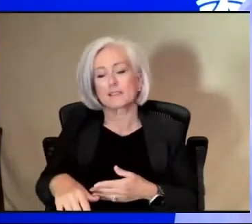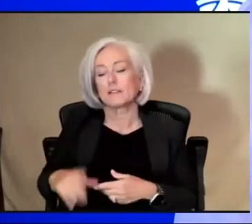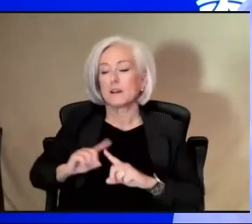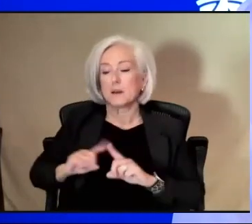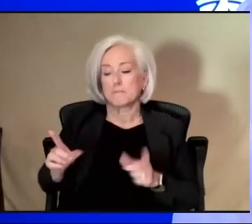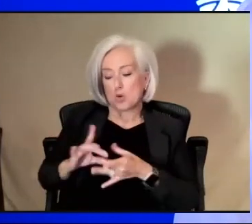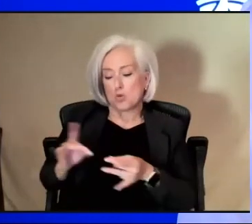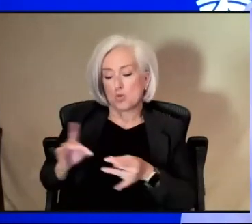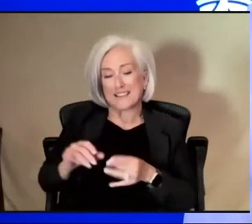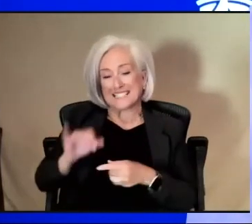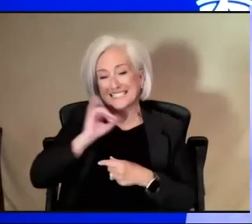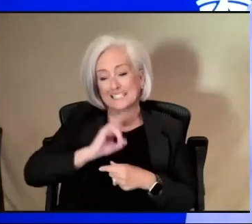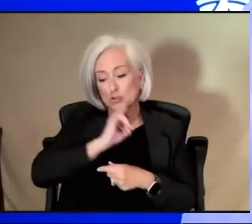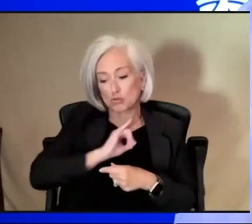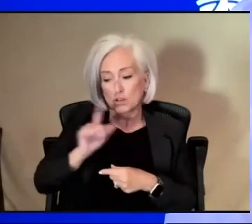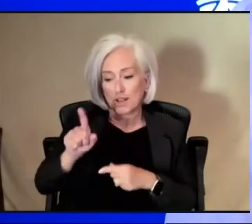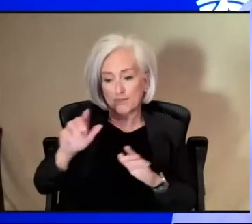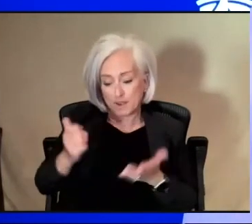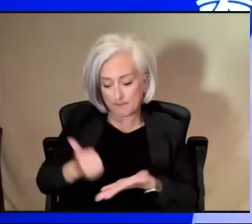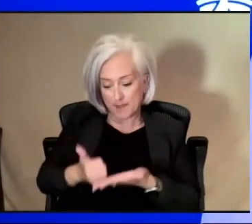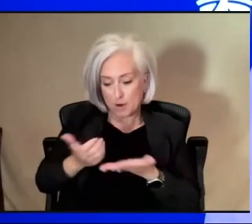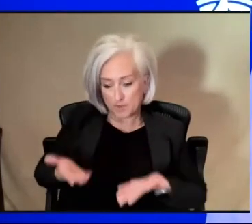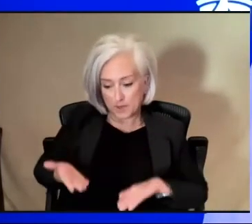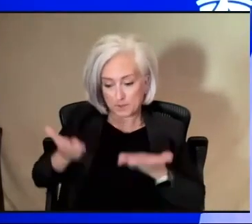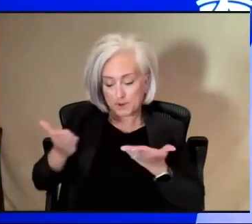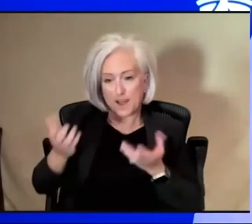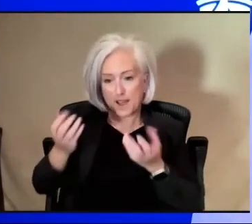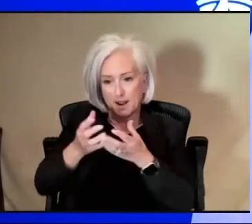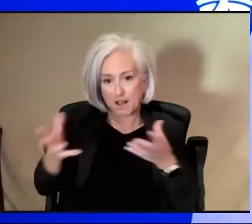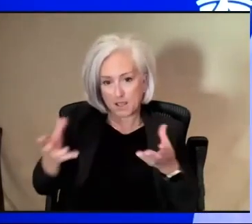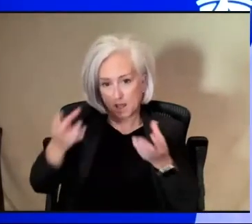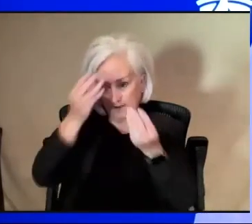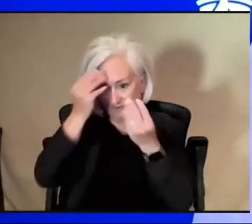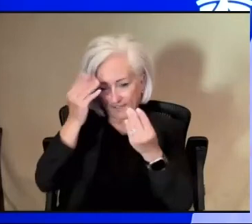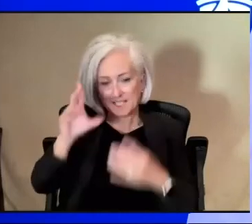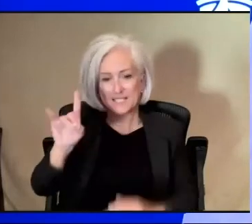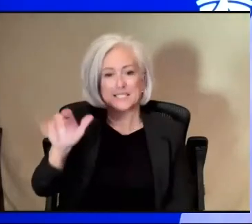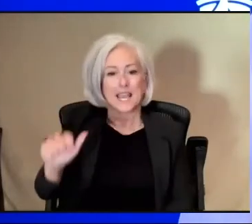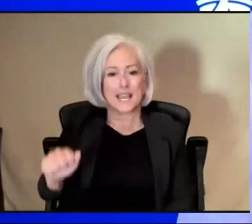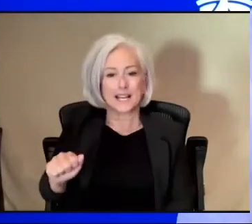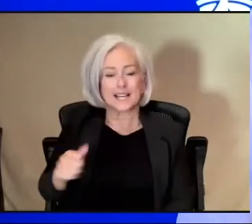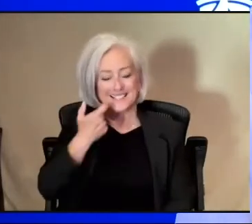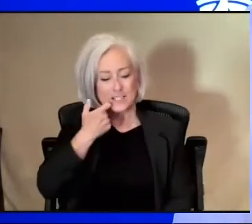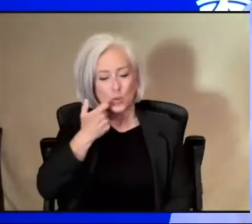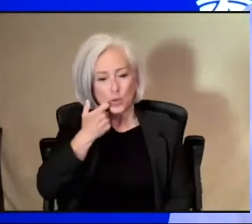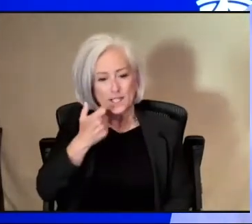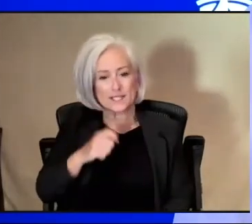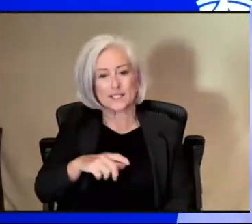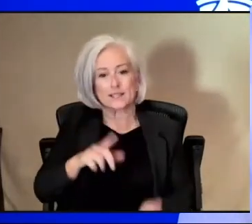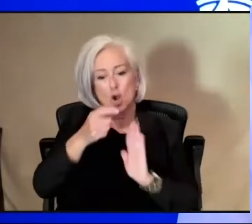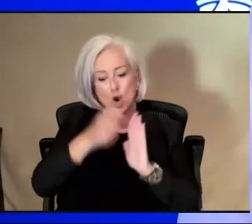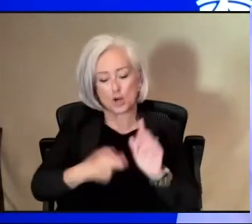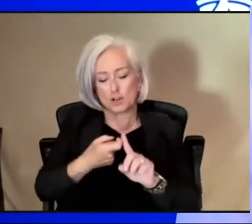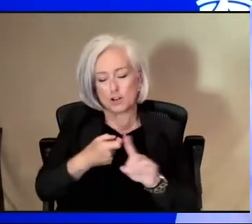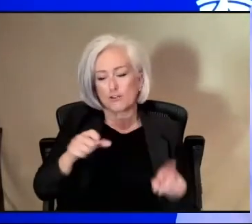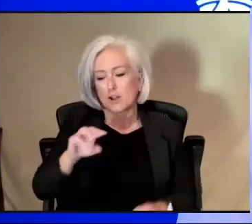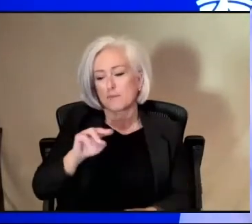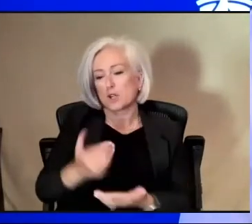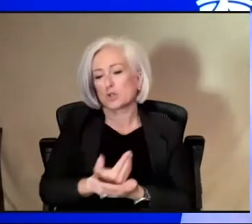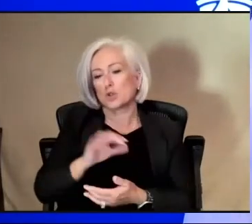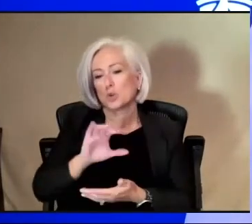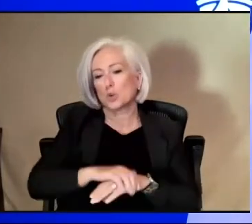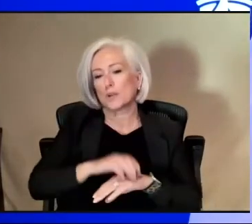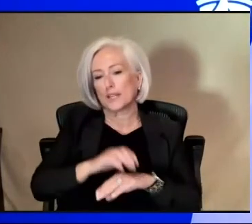of helping provide some of that data. A recent published article in New England Journal of Medicine yesterday did show that